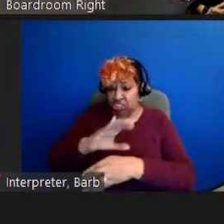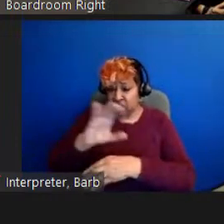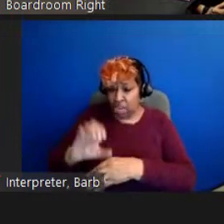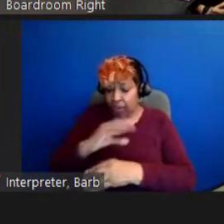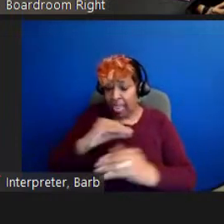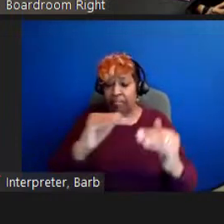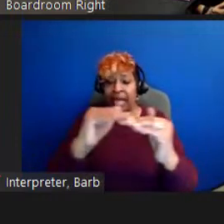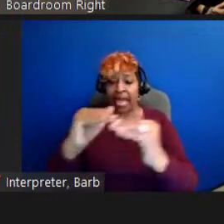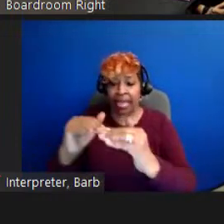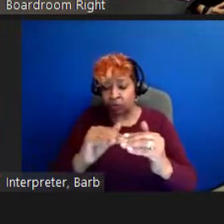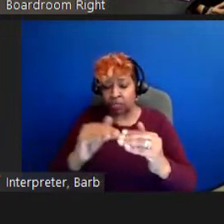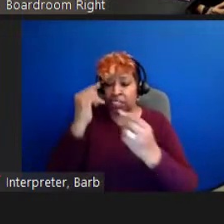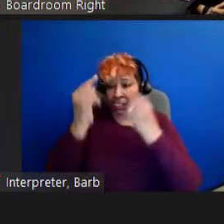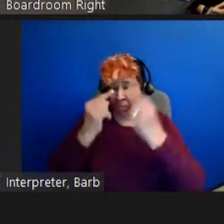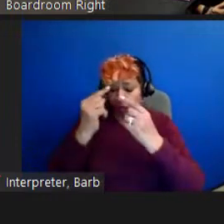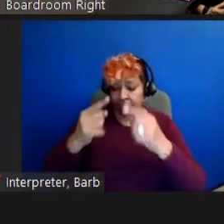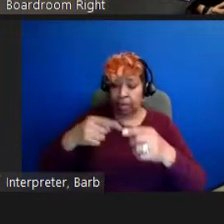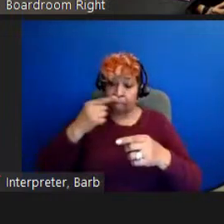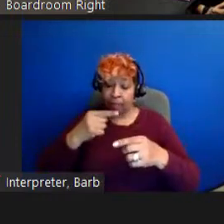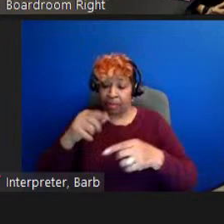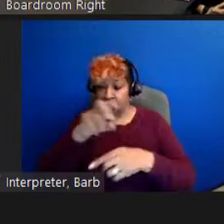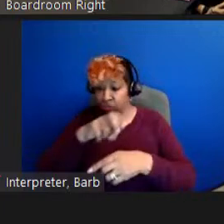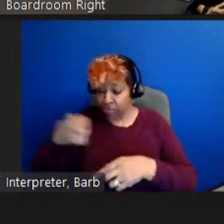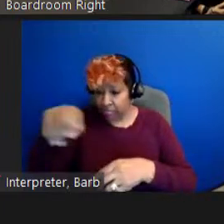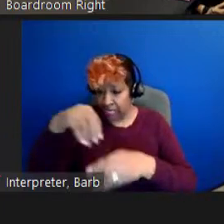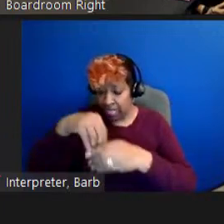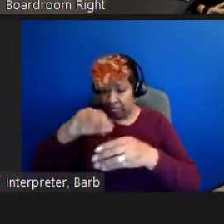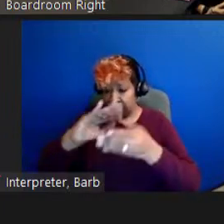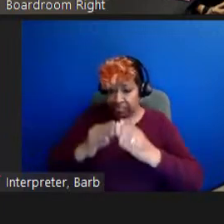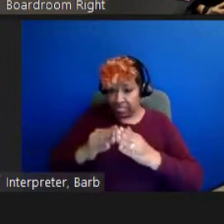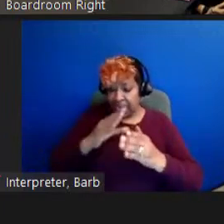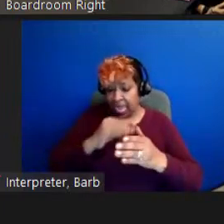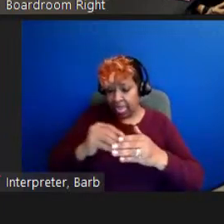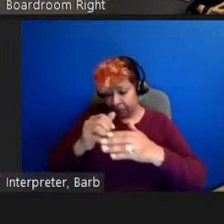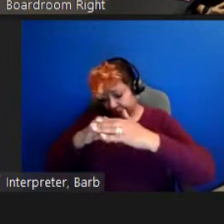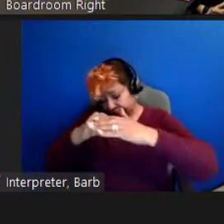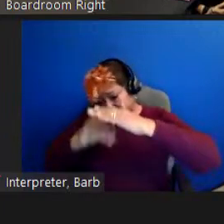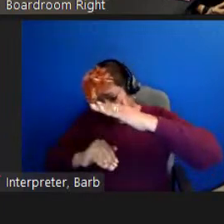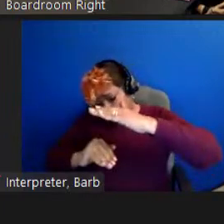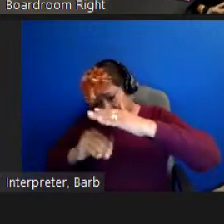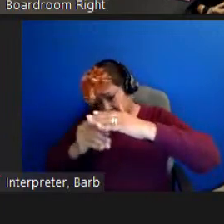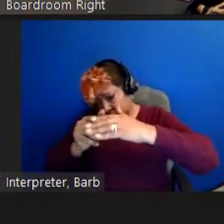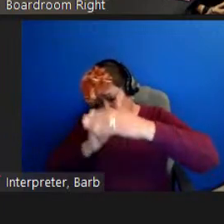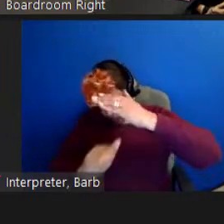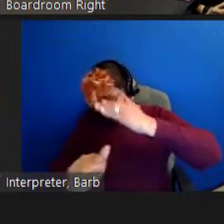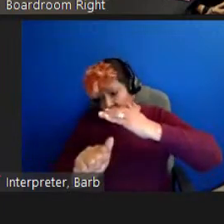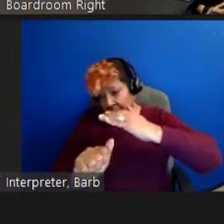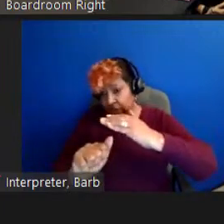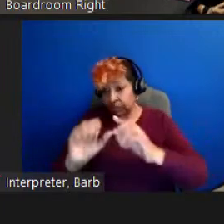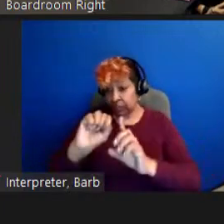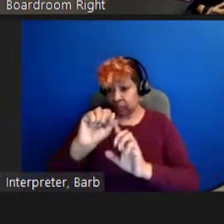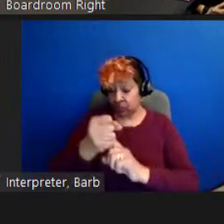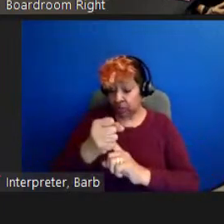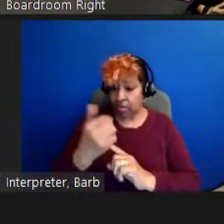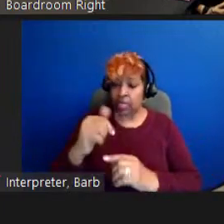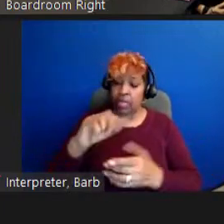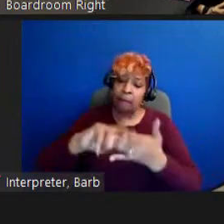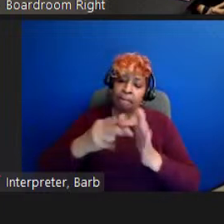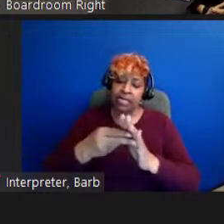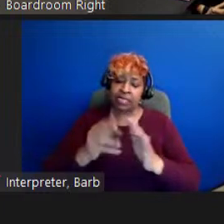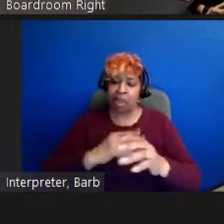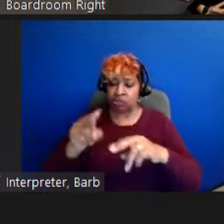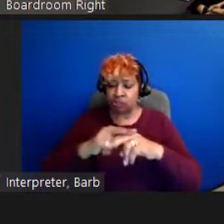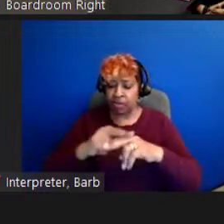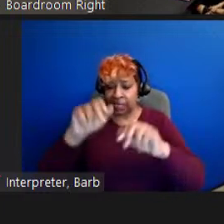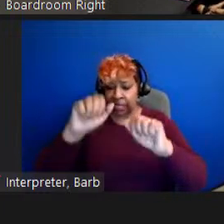of public transit in our city and the underlying conditions, which actually mean that our transit can help reduce